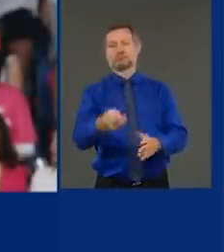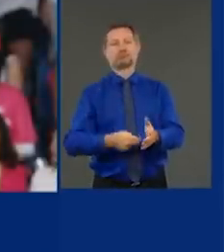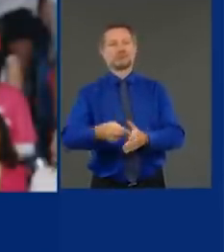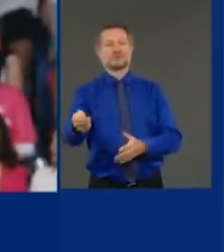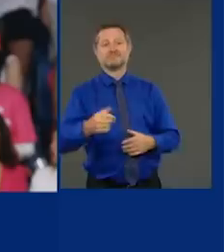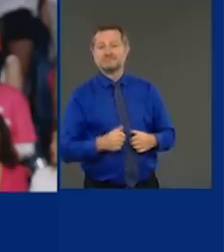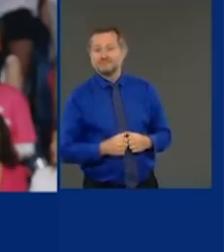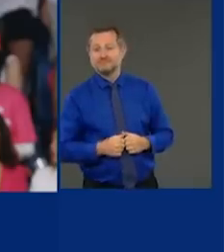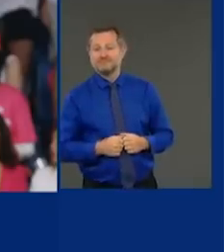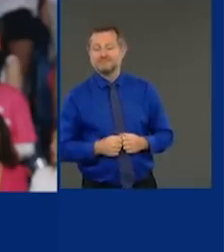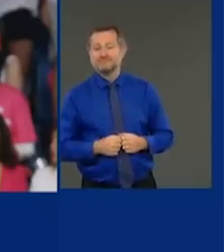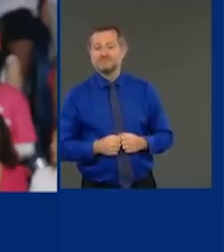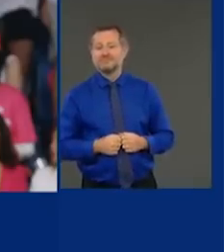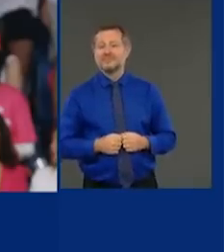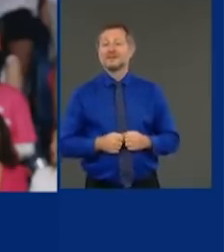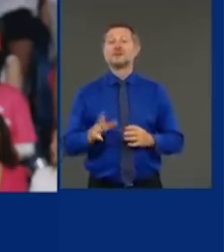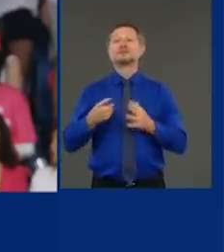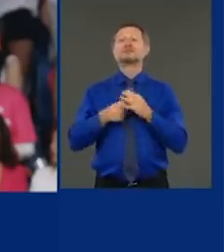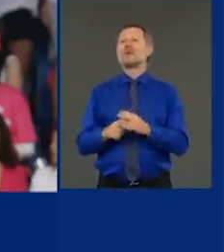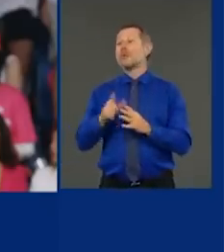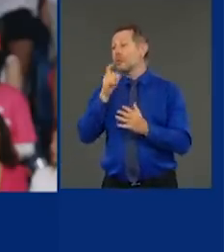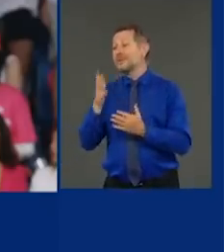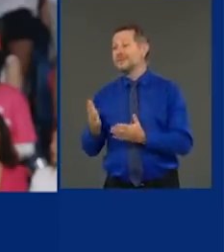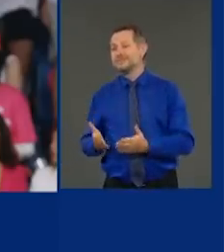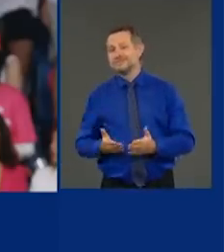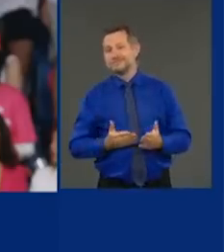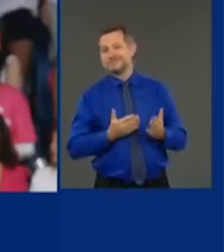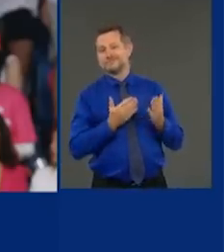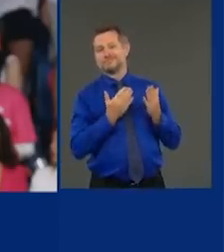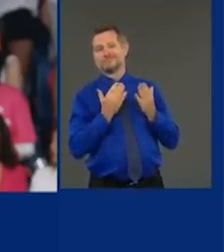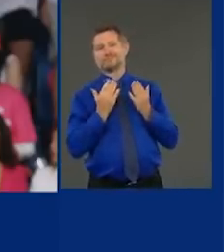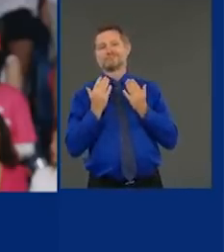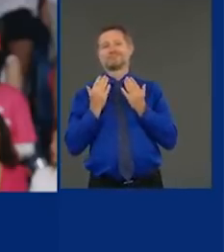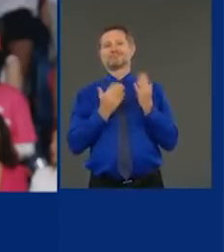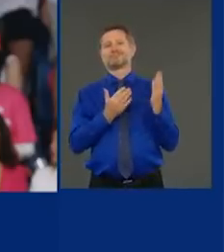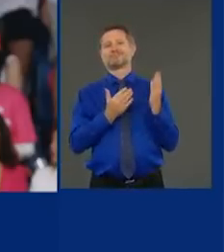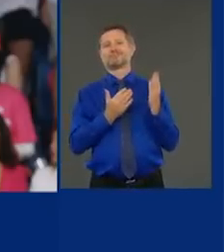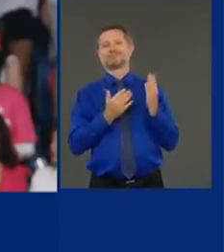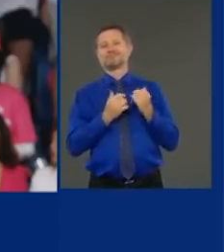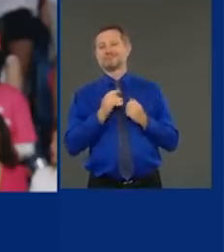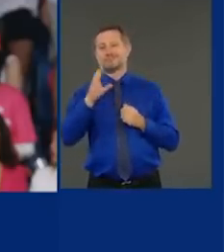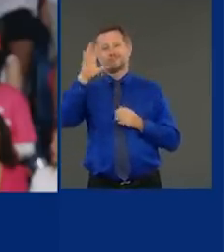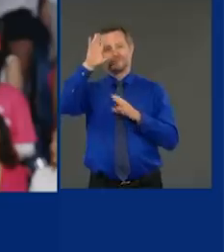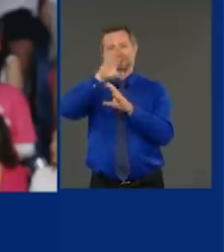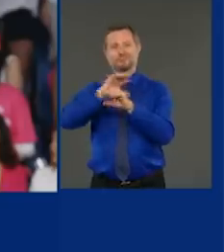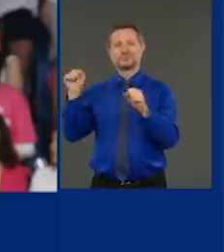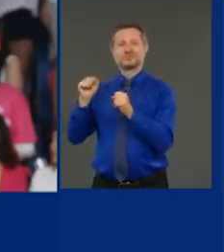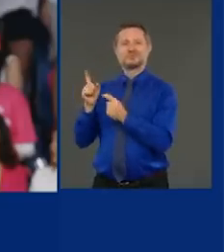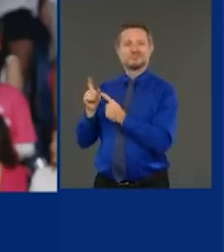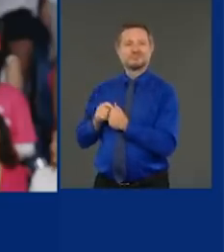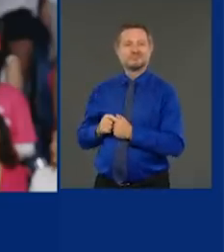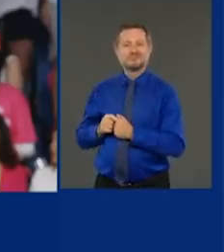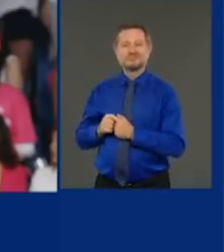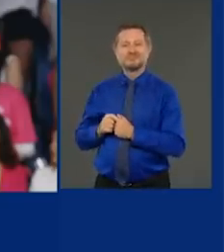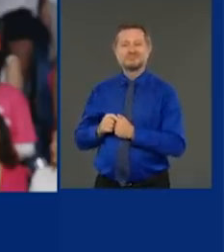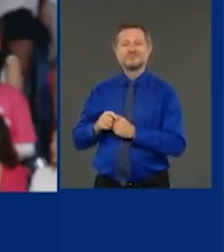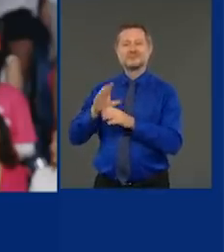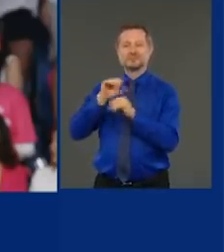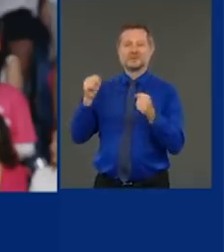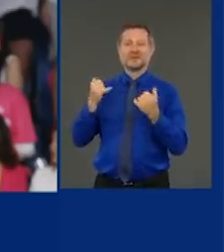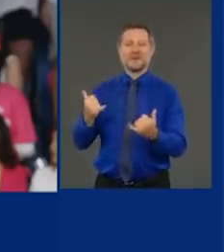it starts on a reset with the President of the United States telling the